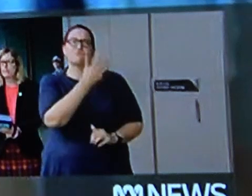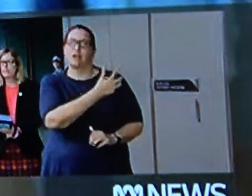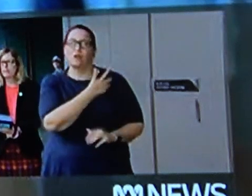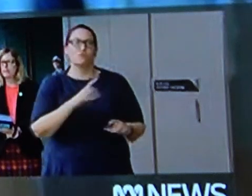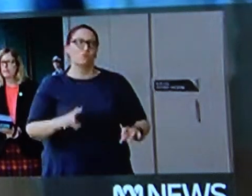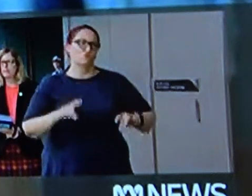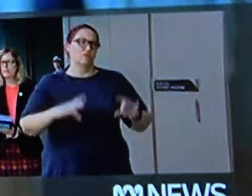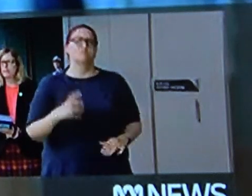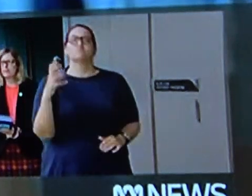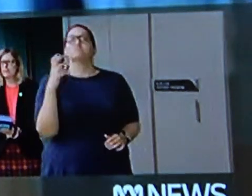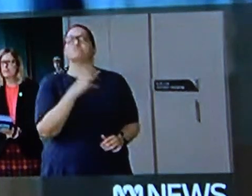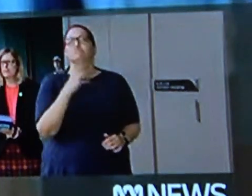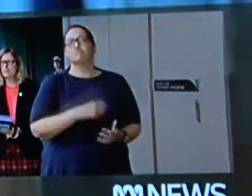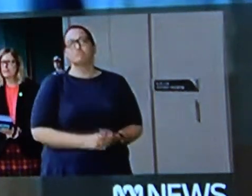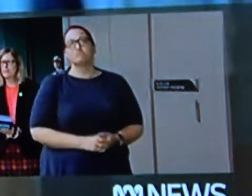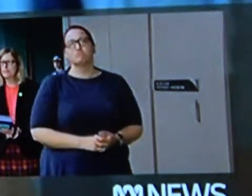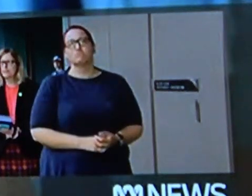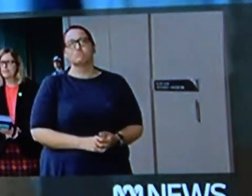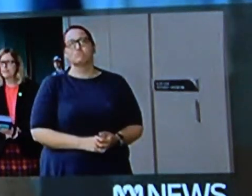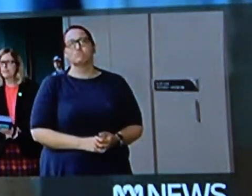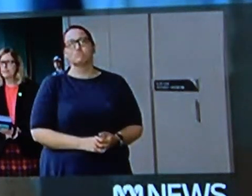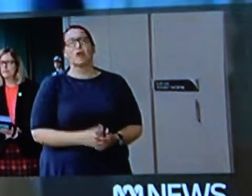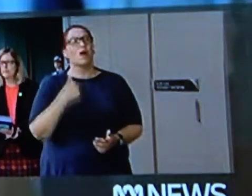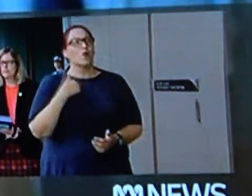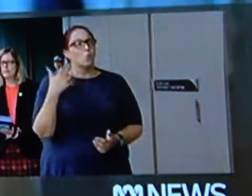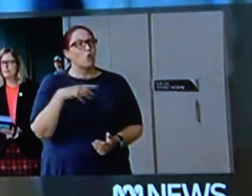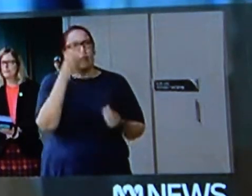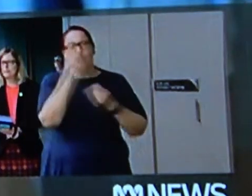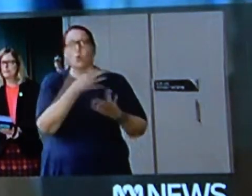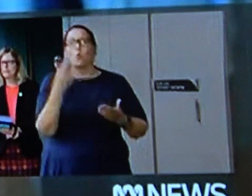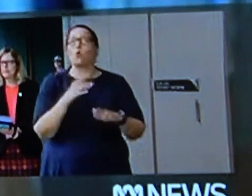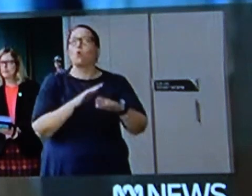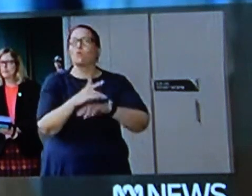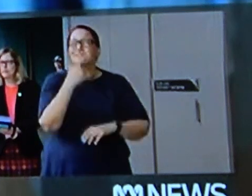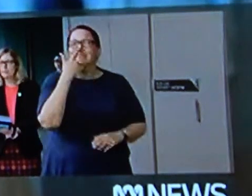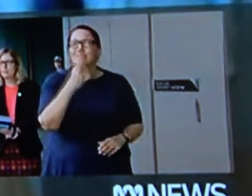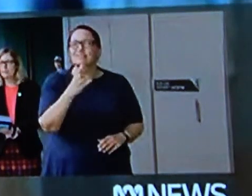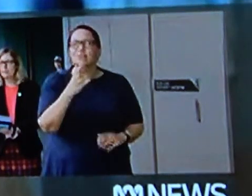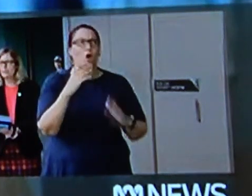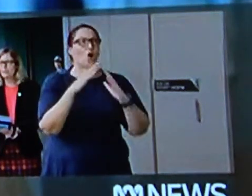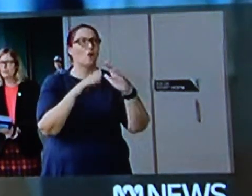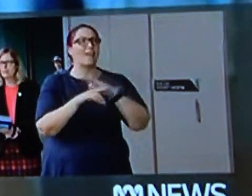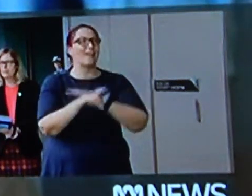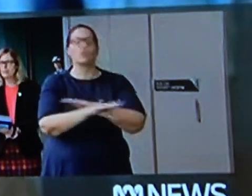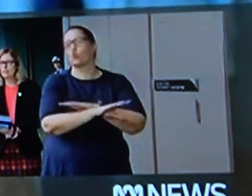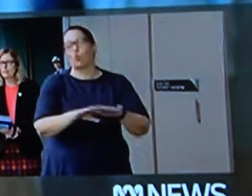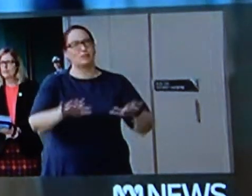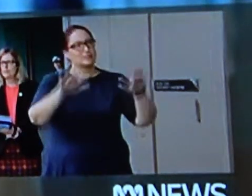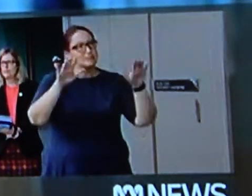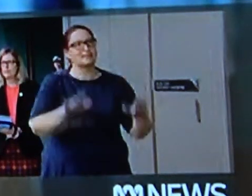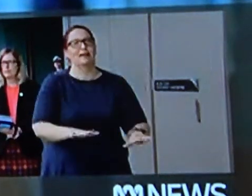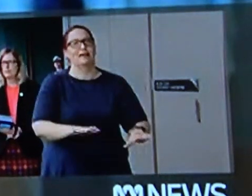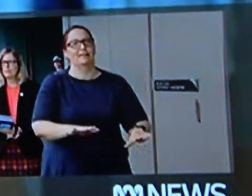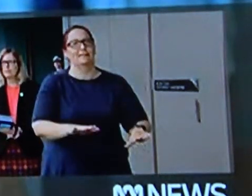Australians, to our older people, if you're over 70, you shouldn't be leaving home at all. I know this is difficult, and I appreciate that for